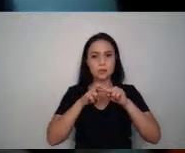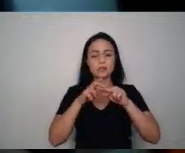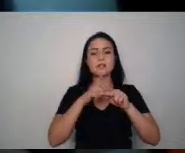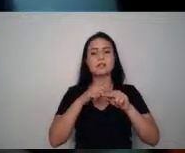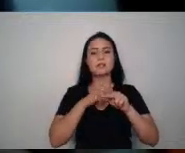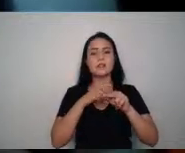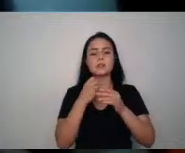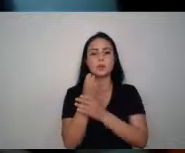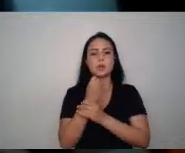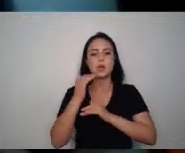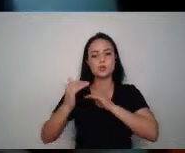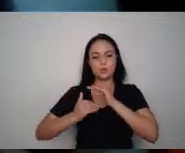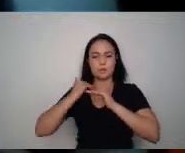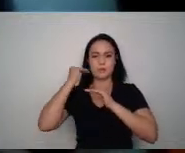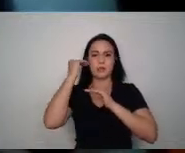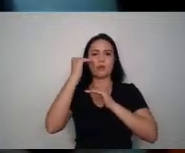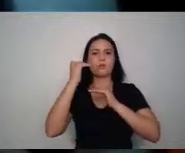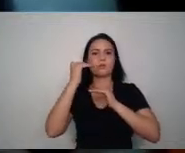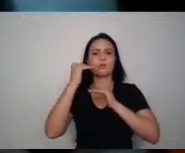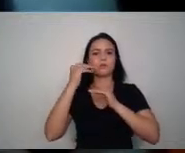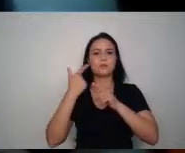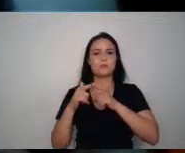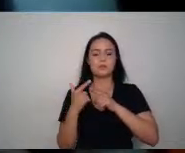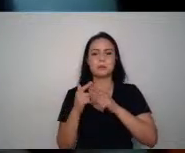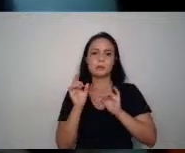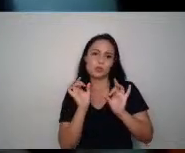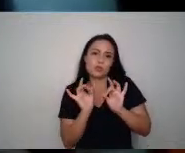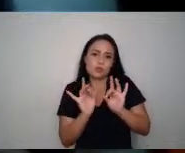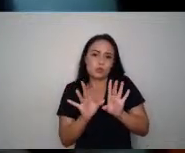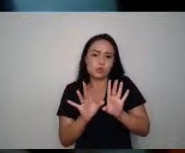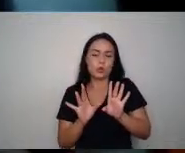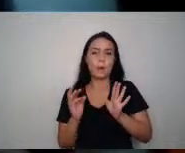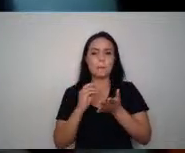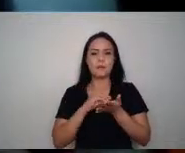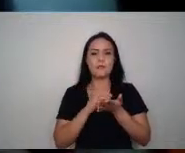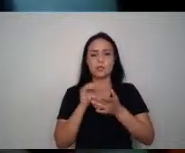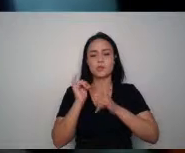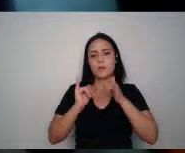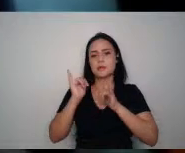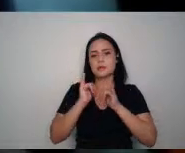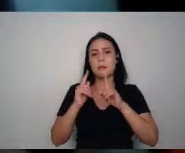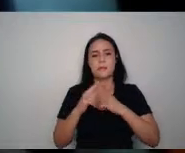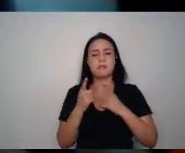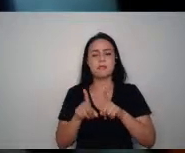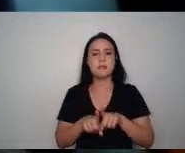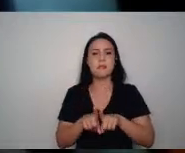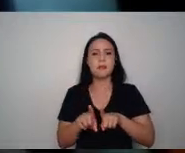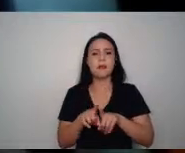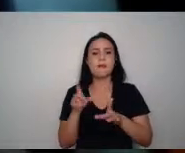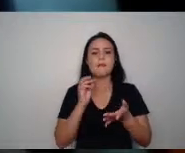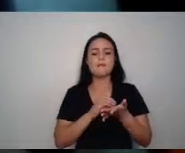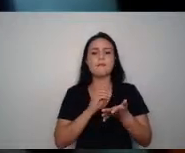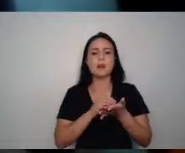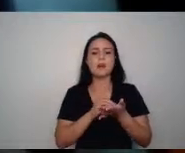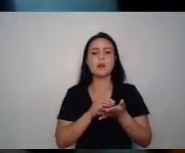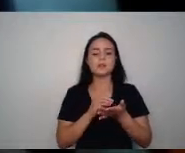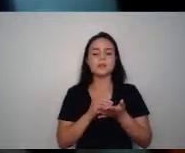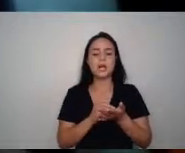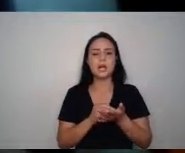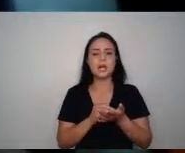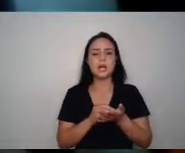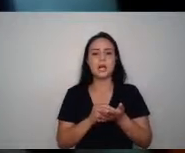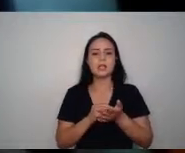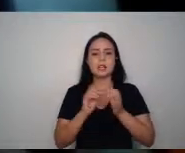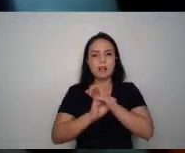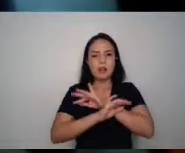also there is a possibility that is a lot higher of accidents, not only because of a structure,